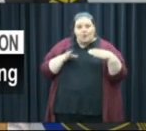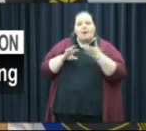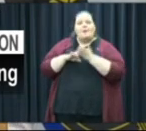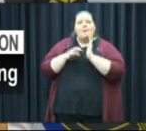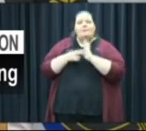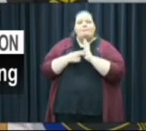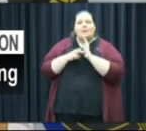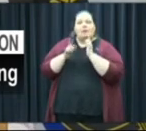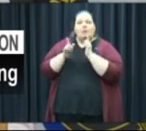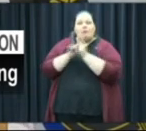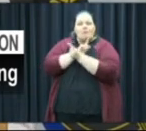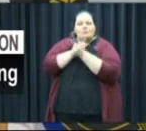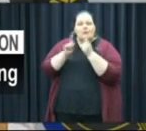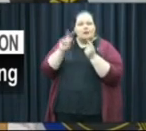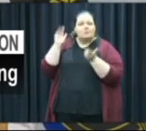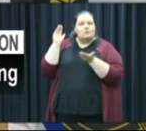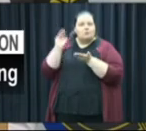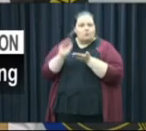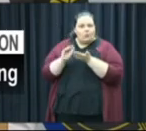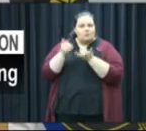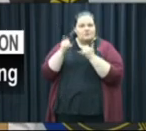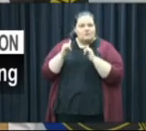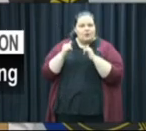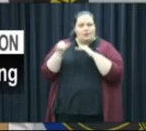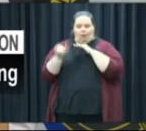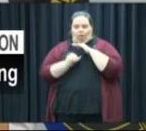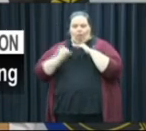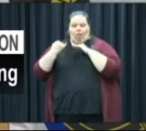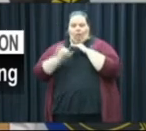while decreasing isolation and all of the